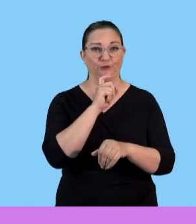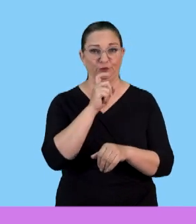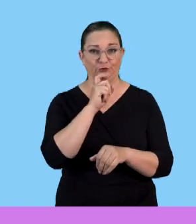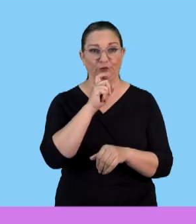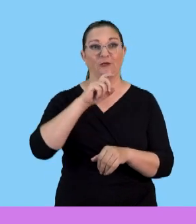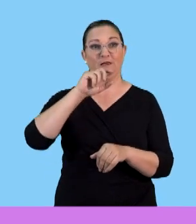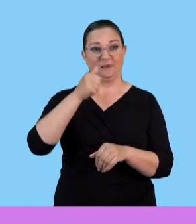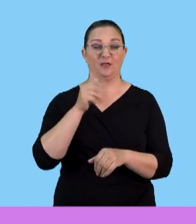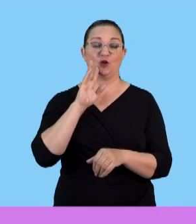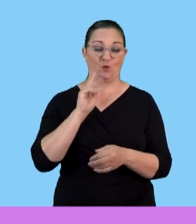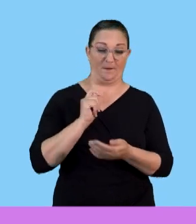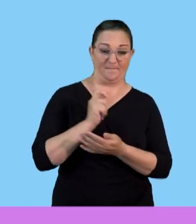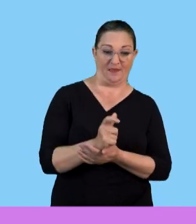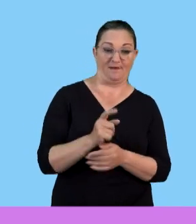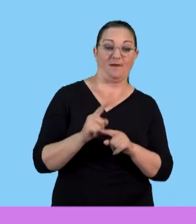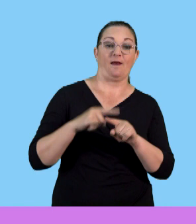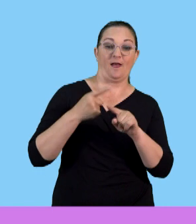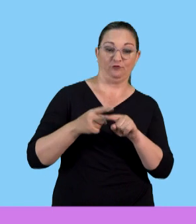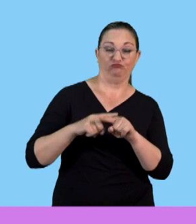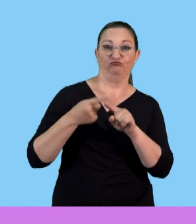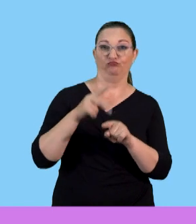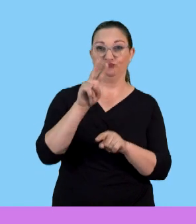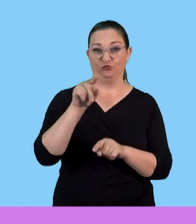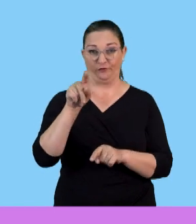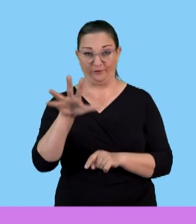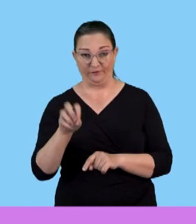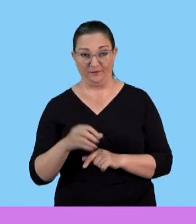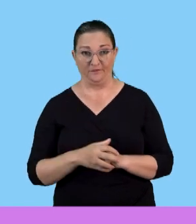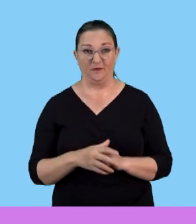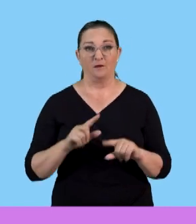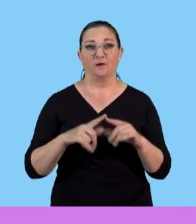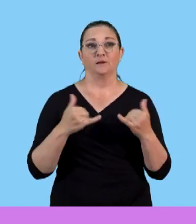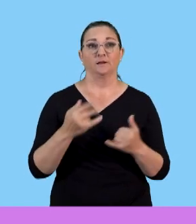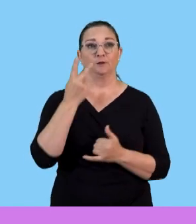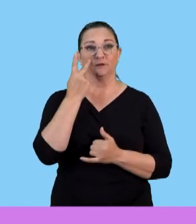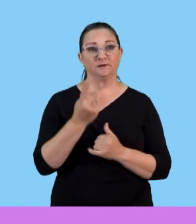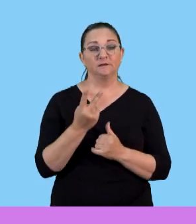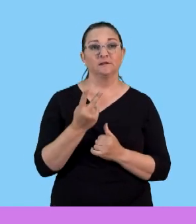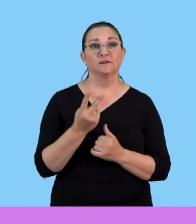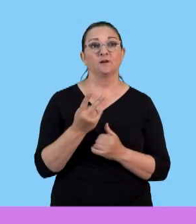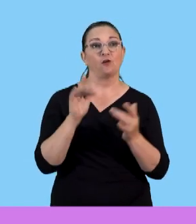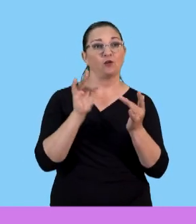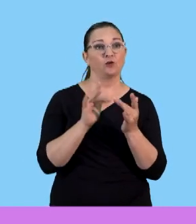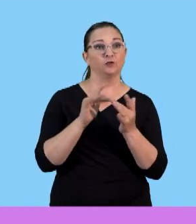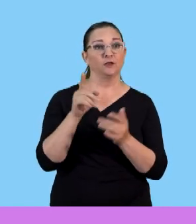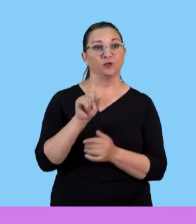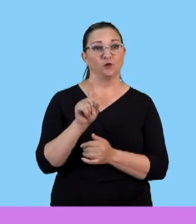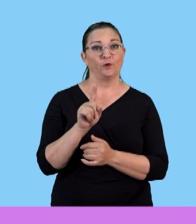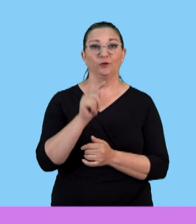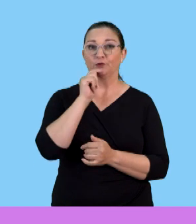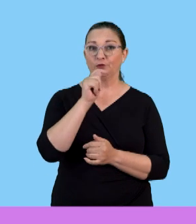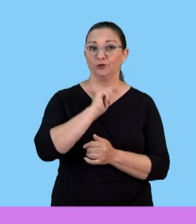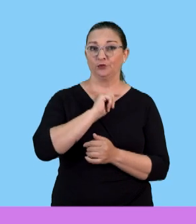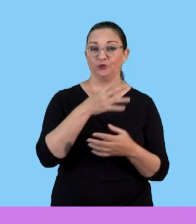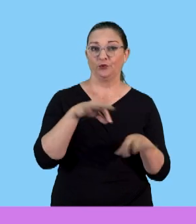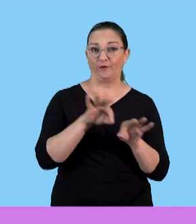be using, you will then be charged 2.50 for each minute. Now, looking at the given context, we are given our two